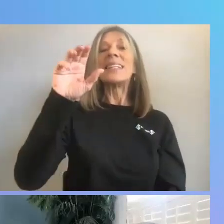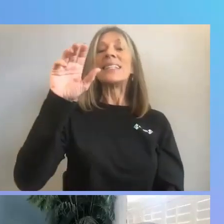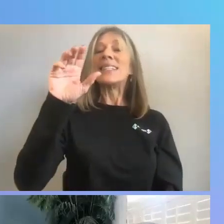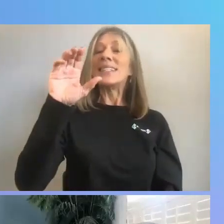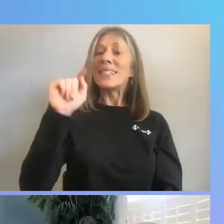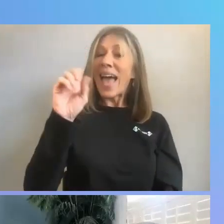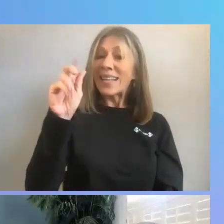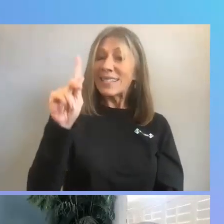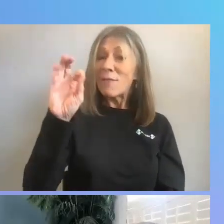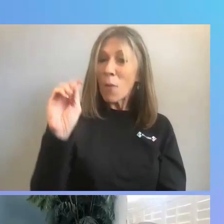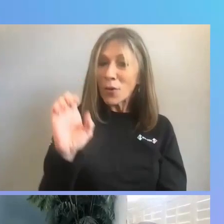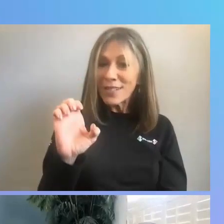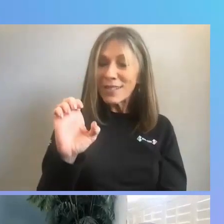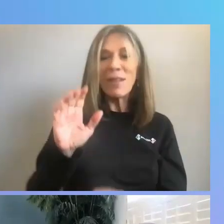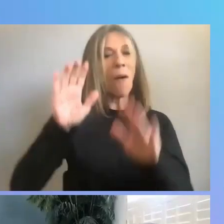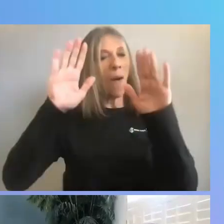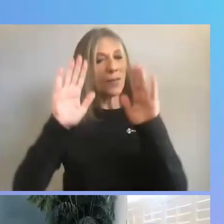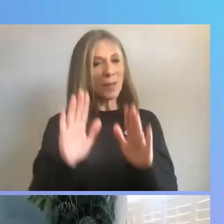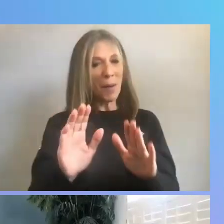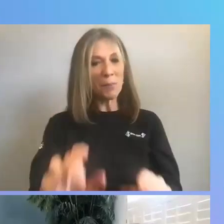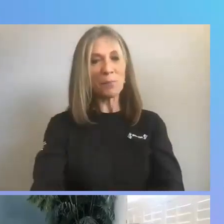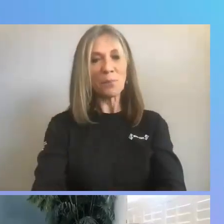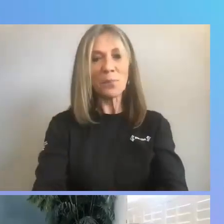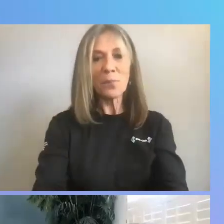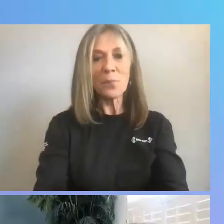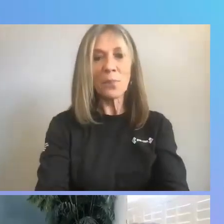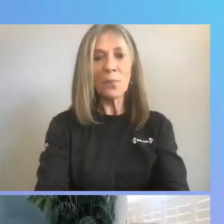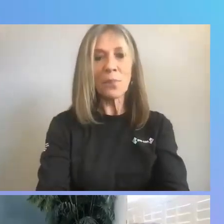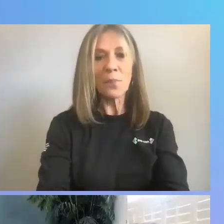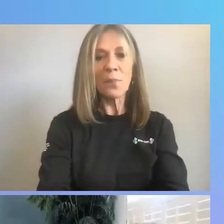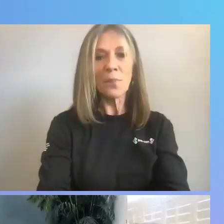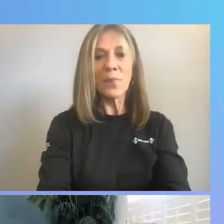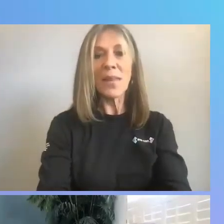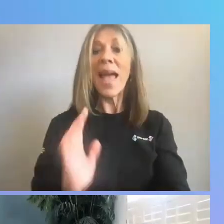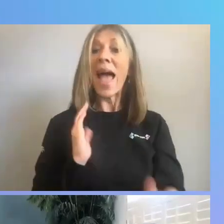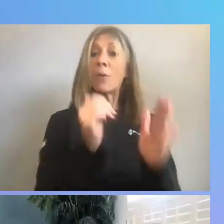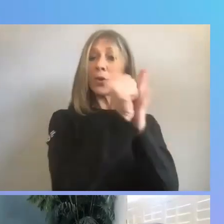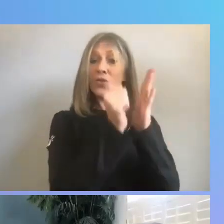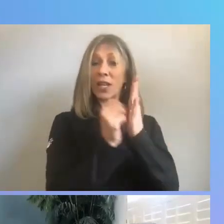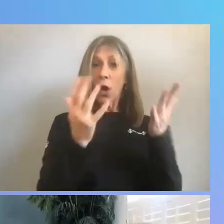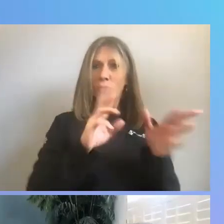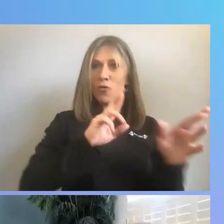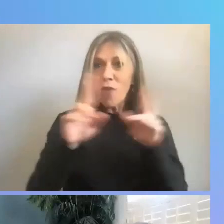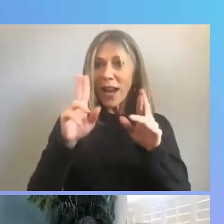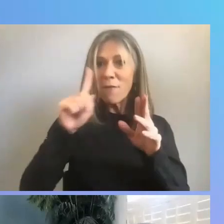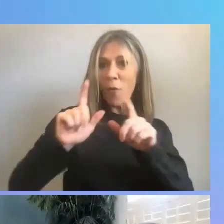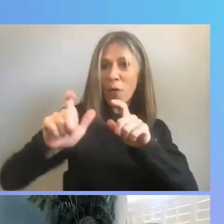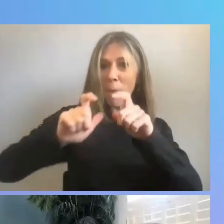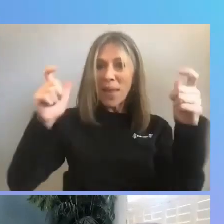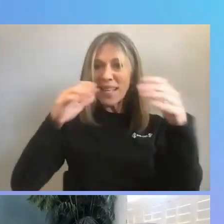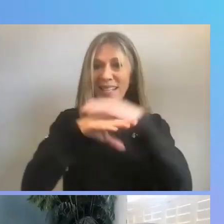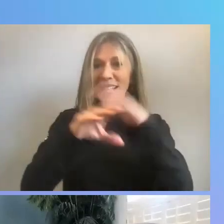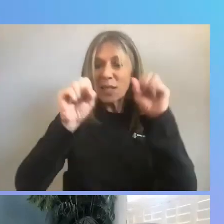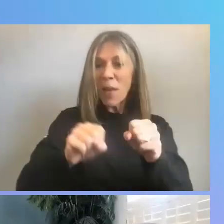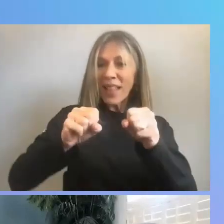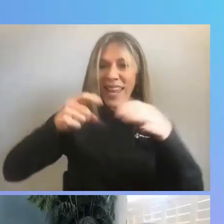Force. Awesome. So our agenda is, are you ready for the biggest accessibility